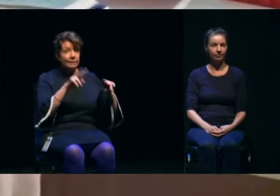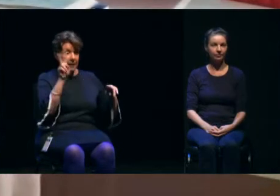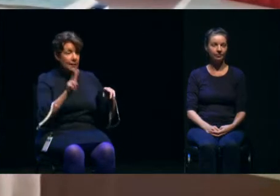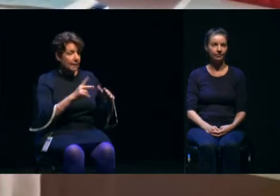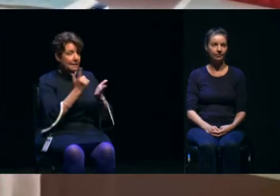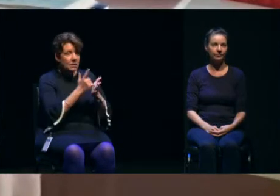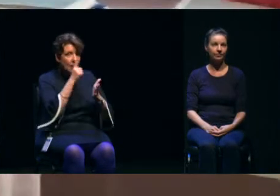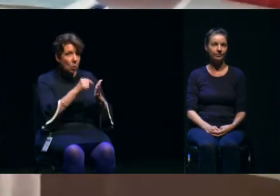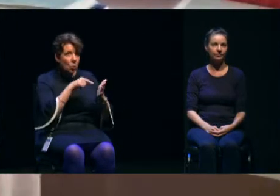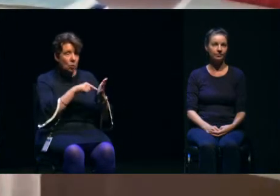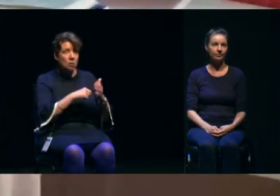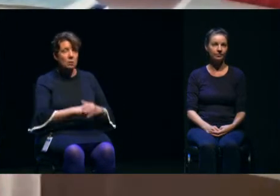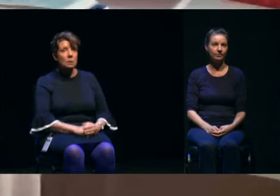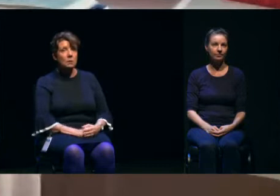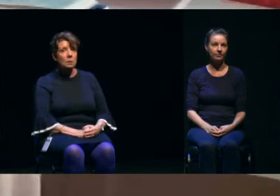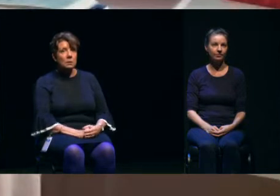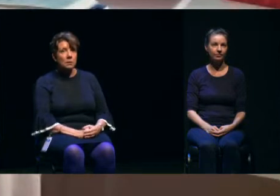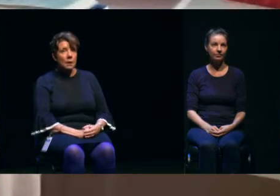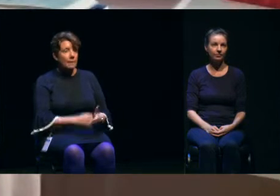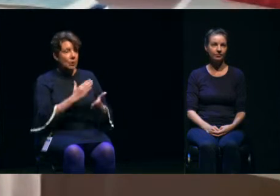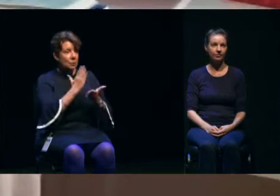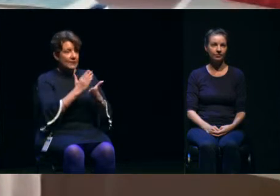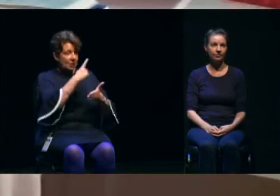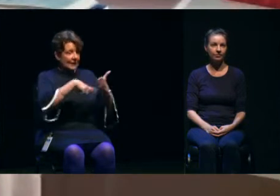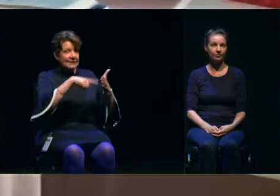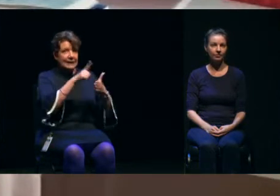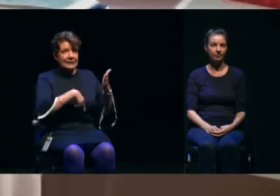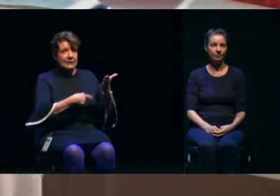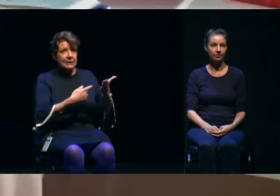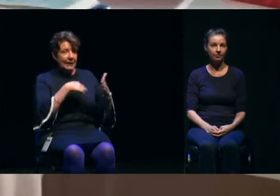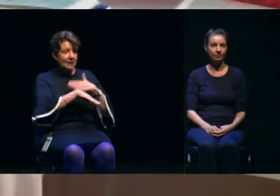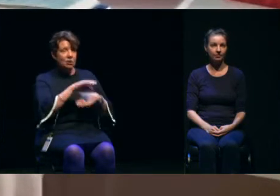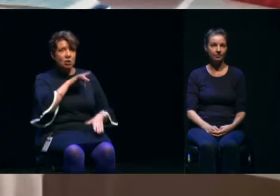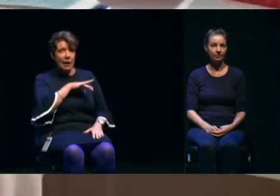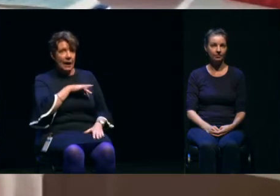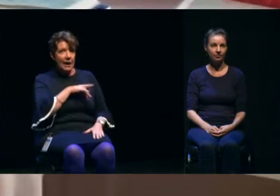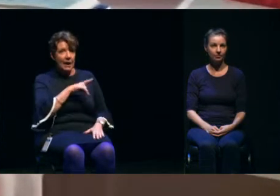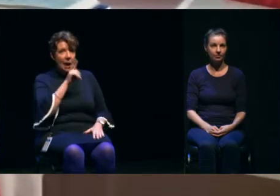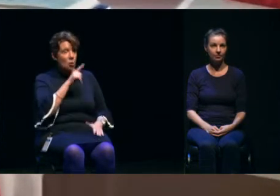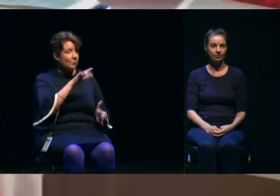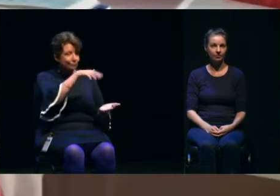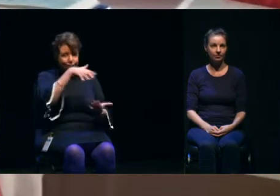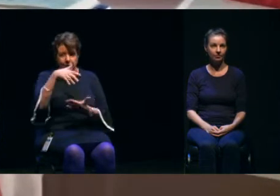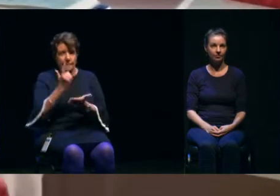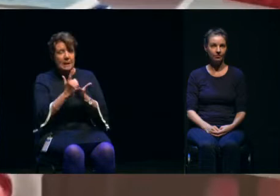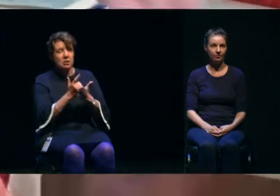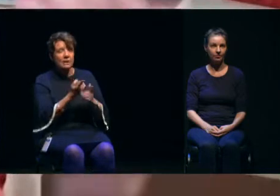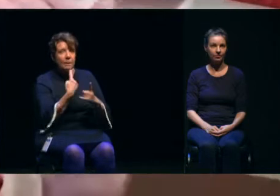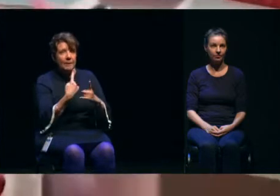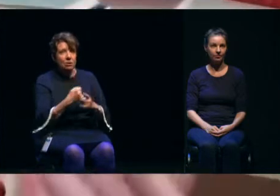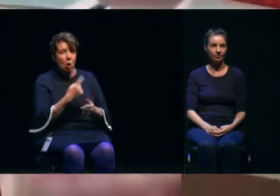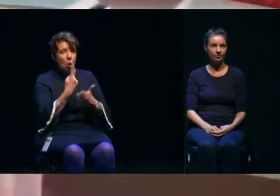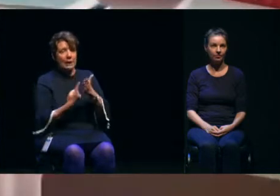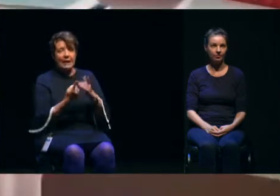as I could because it was censored. The whole press was censored in Chile. I couldn't get much information except the information that